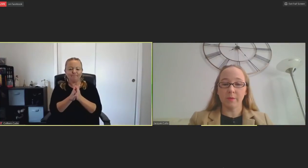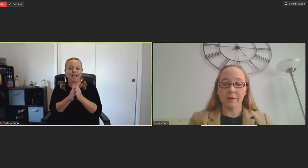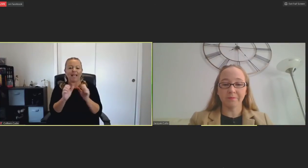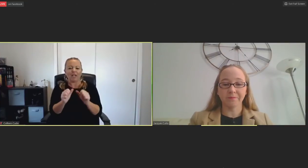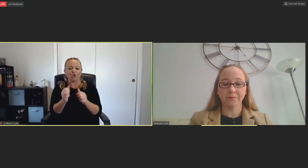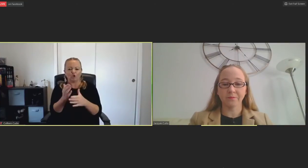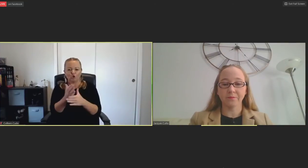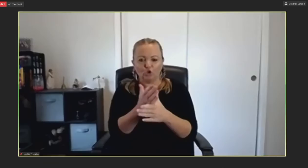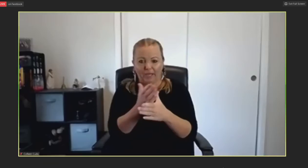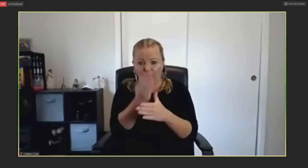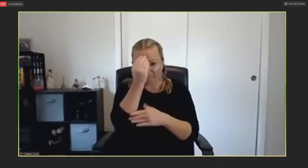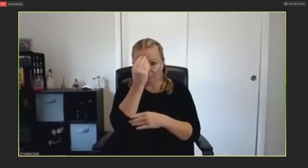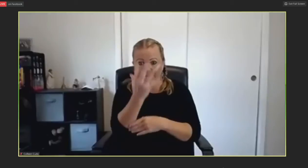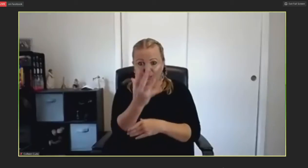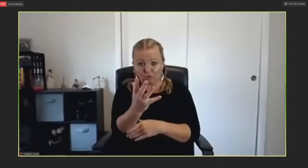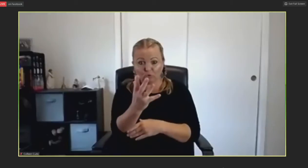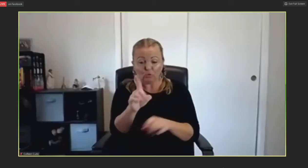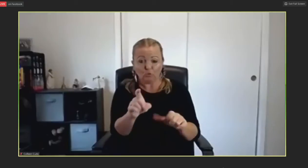along with me.